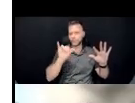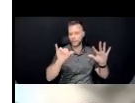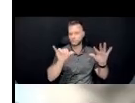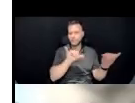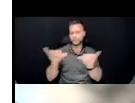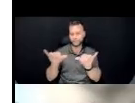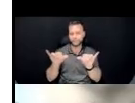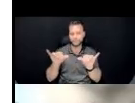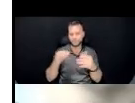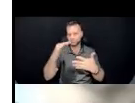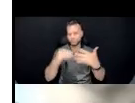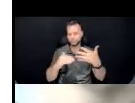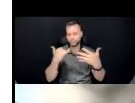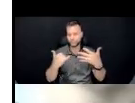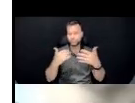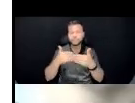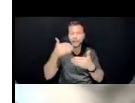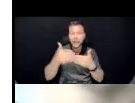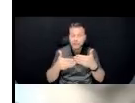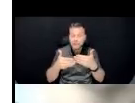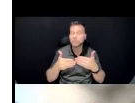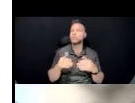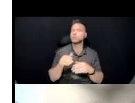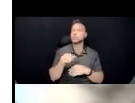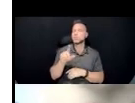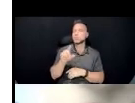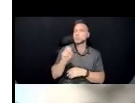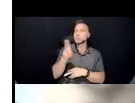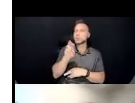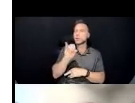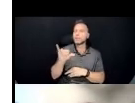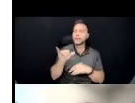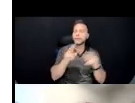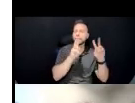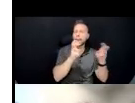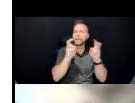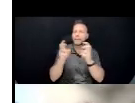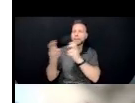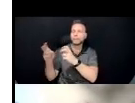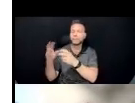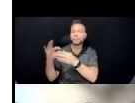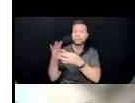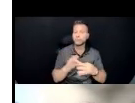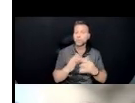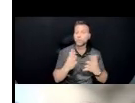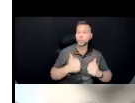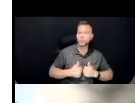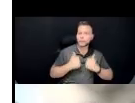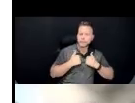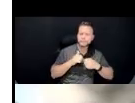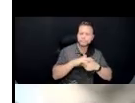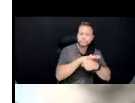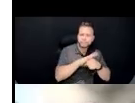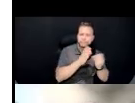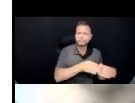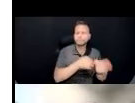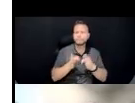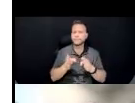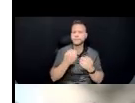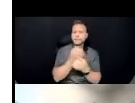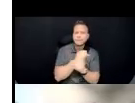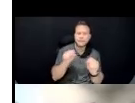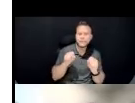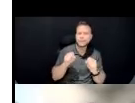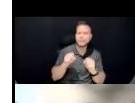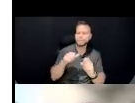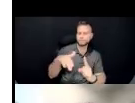And here are our survey topics. We collected information on demographics, safety and social